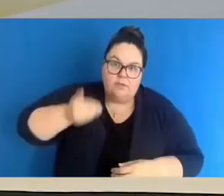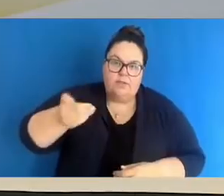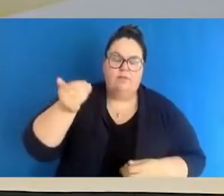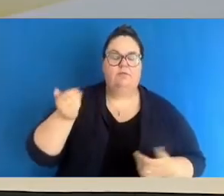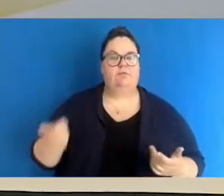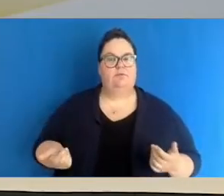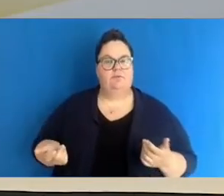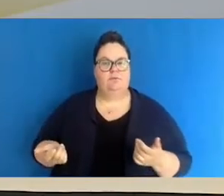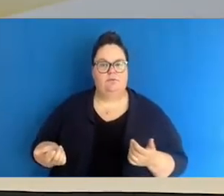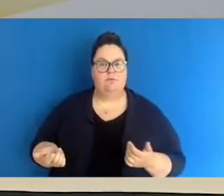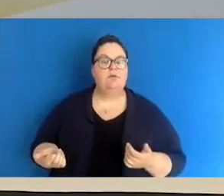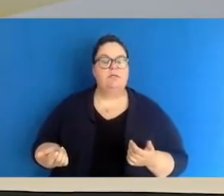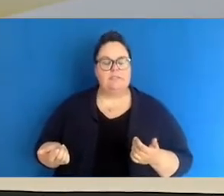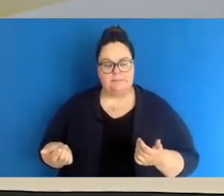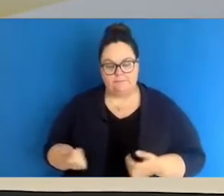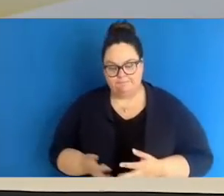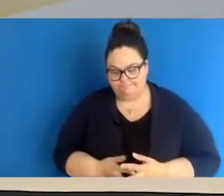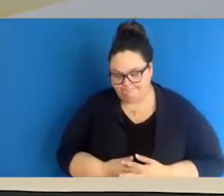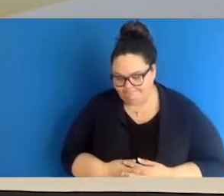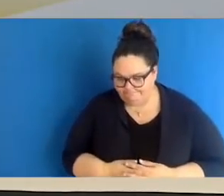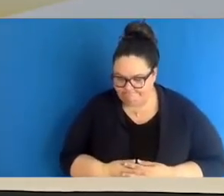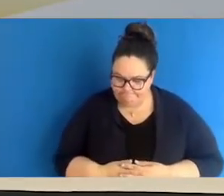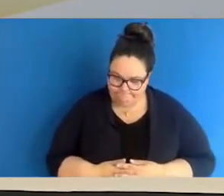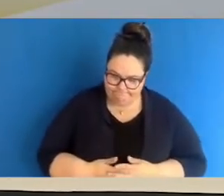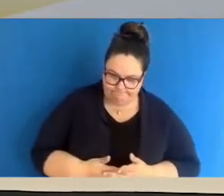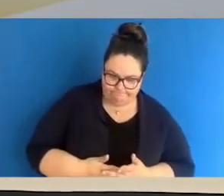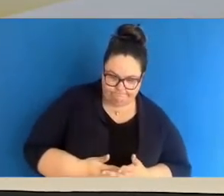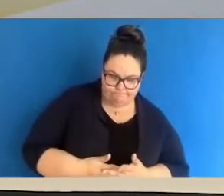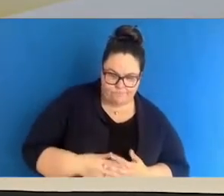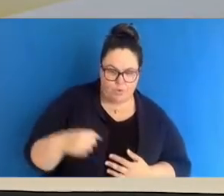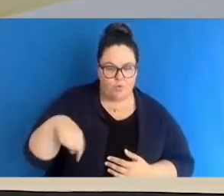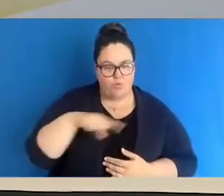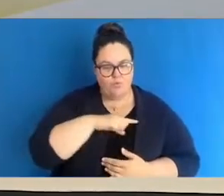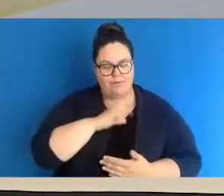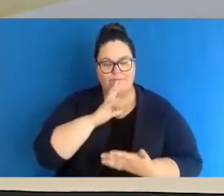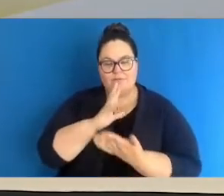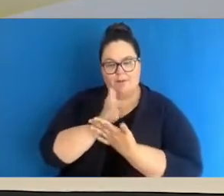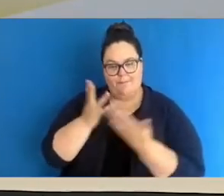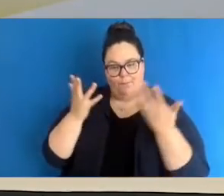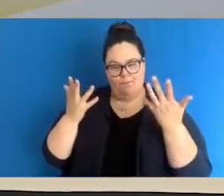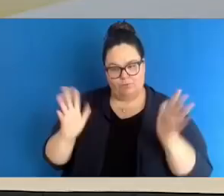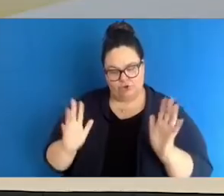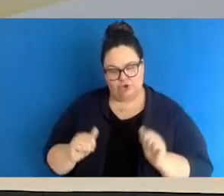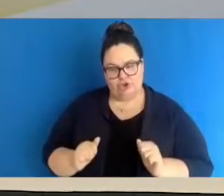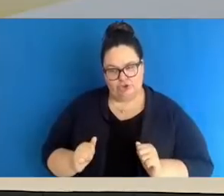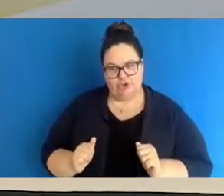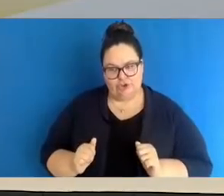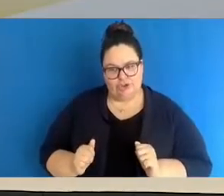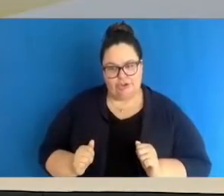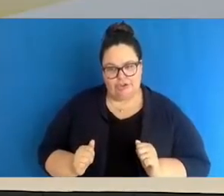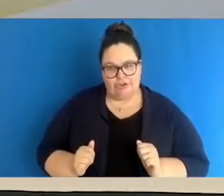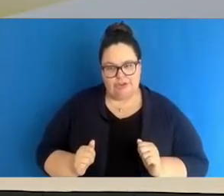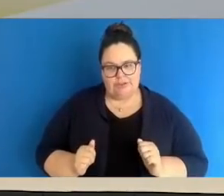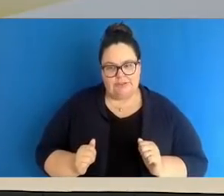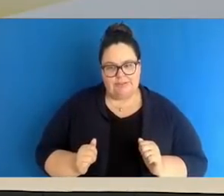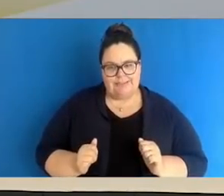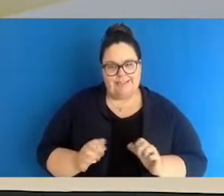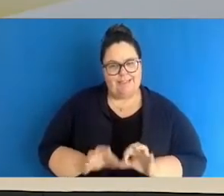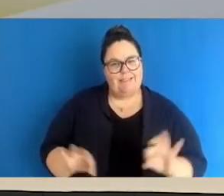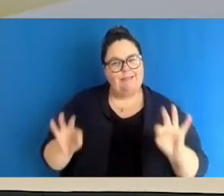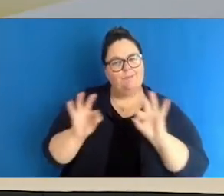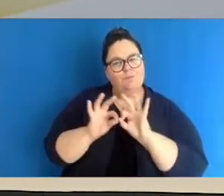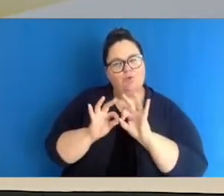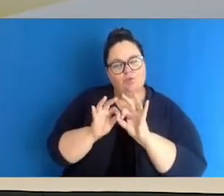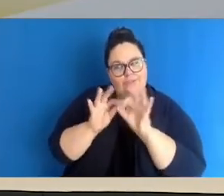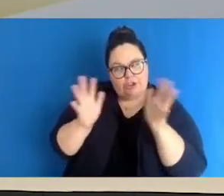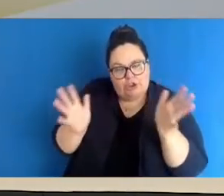I think it's something we've talked about before in the sense that we want to make sure we encourage and do everything